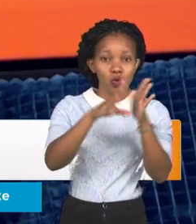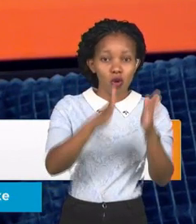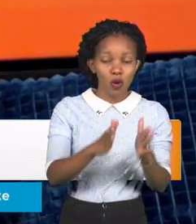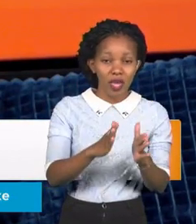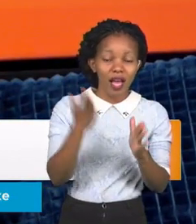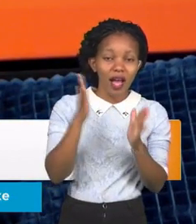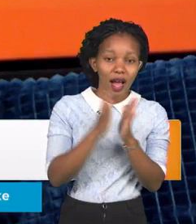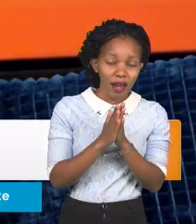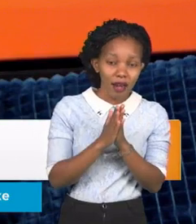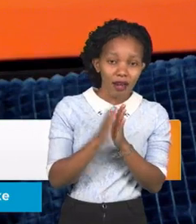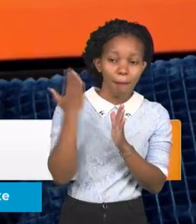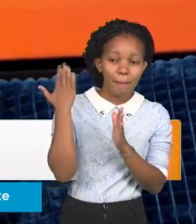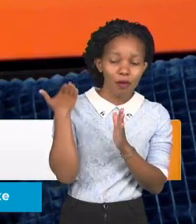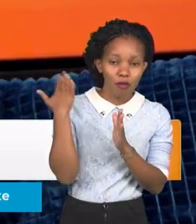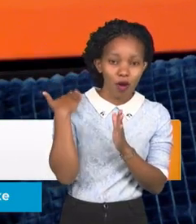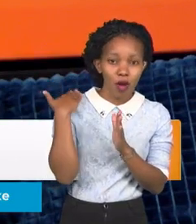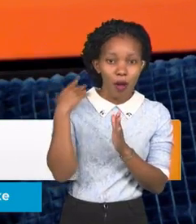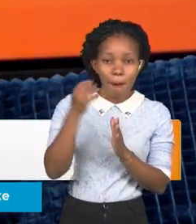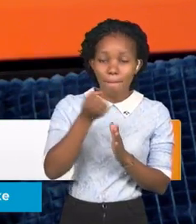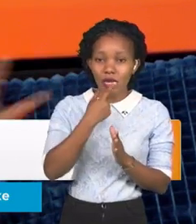former,